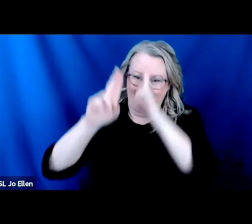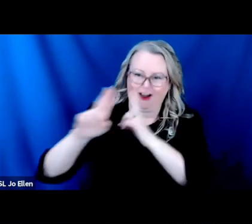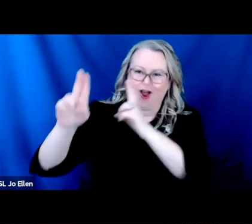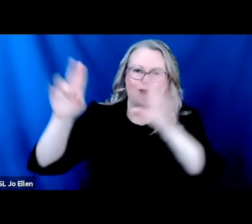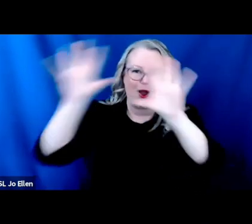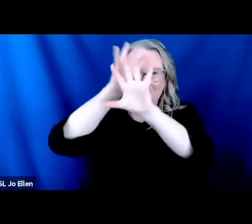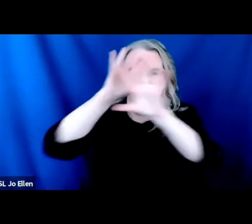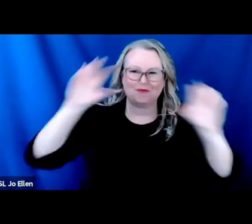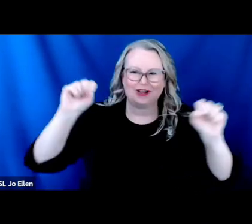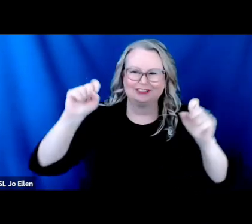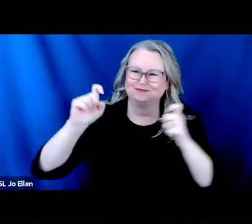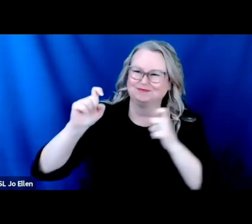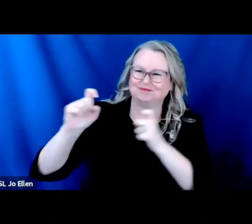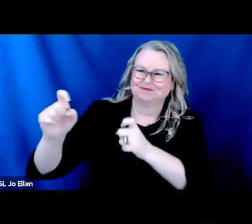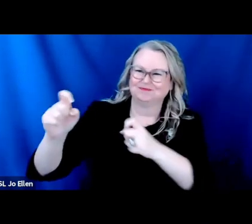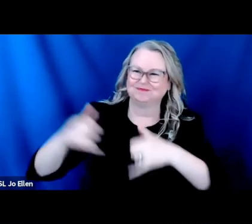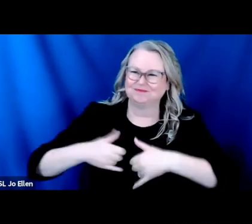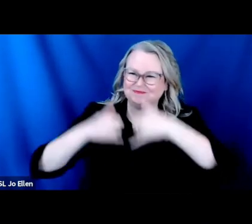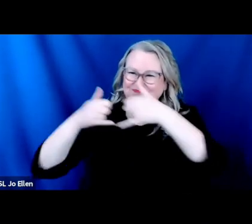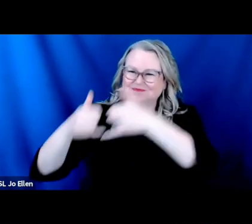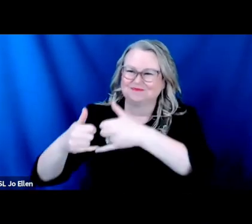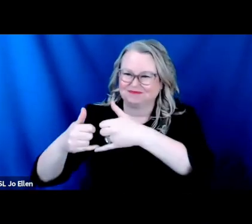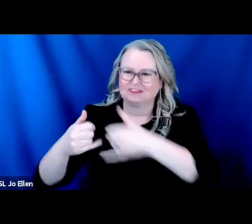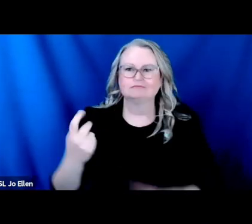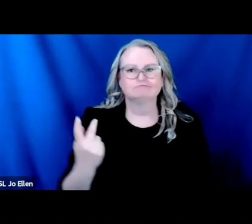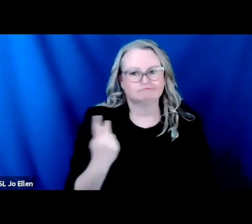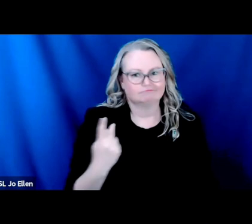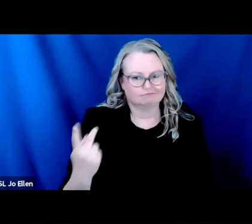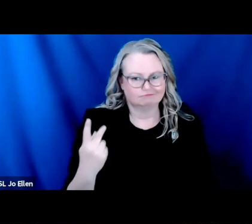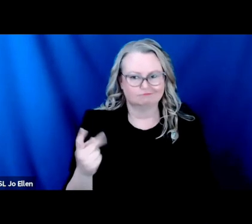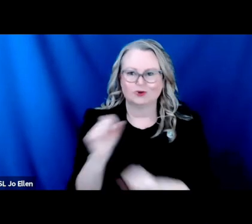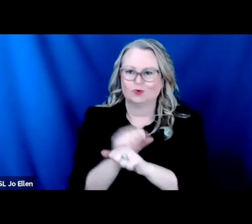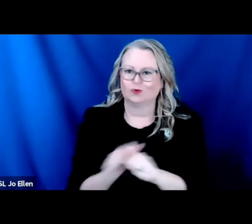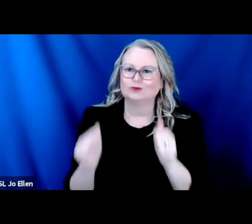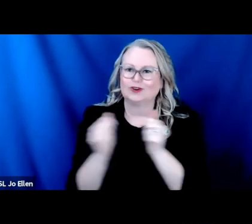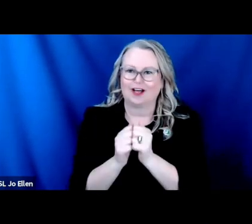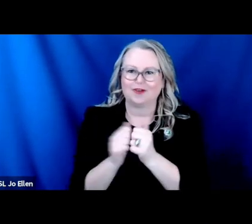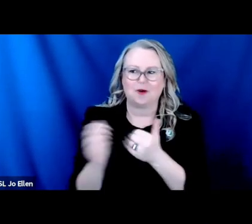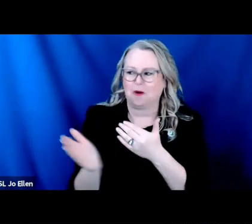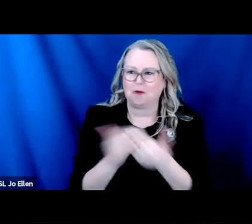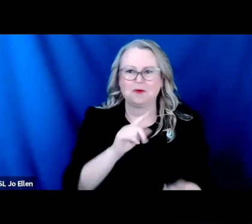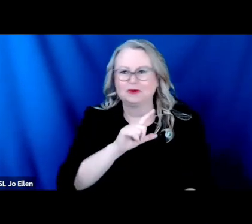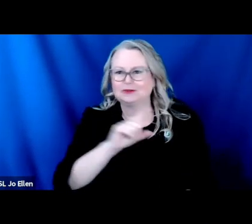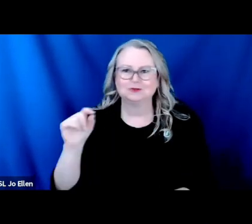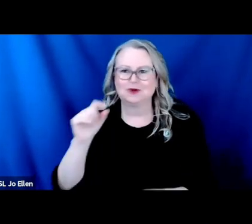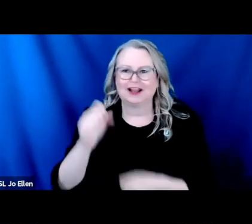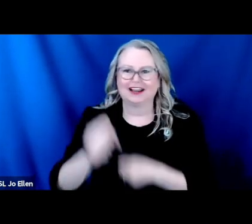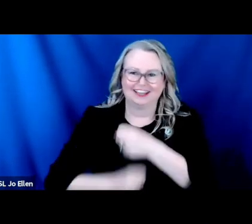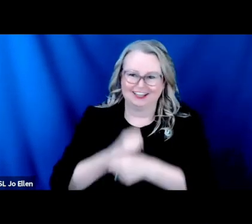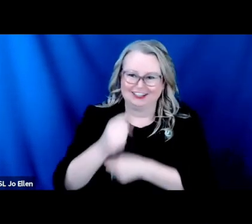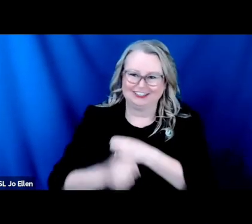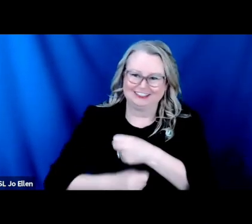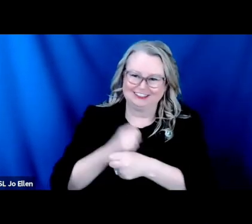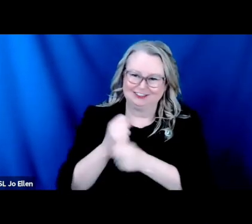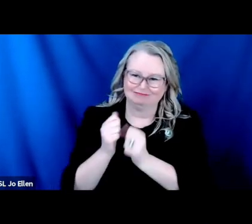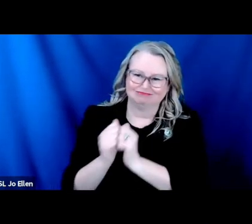I myself have benefited from working with Dr. Gordon for almost 20 years, and I am thrilled,